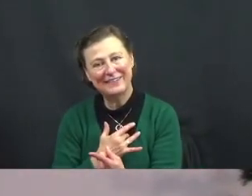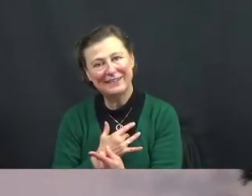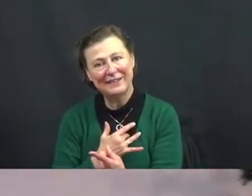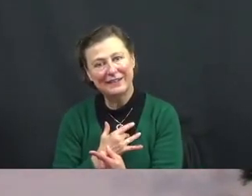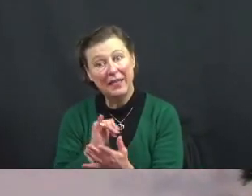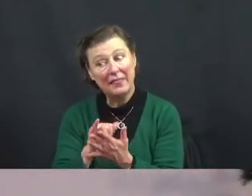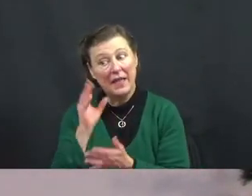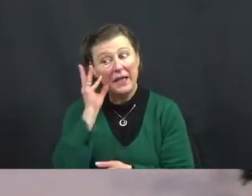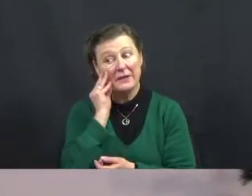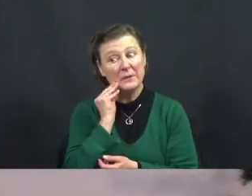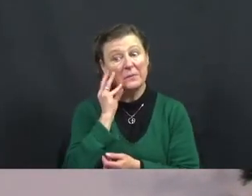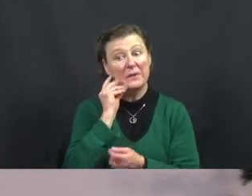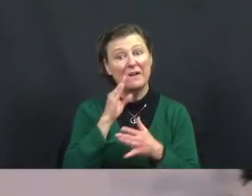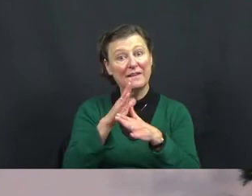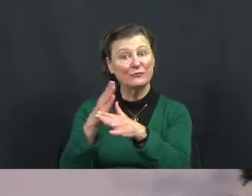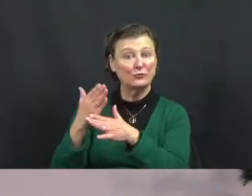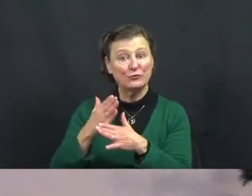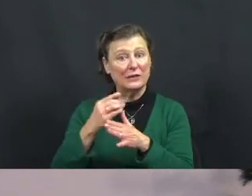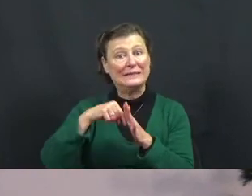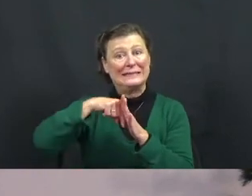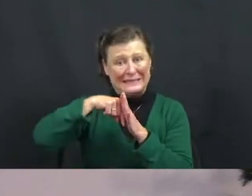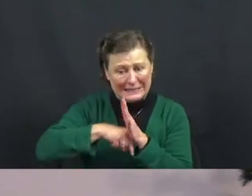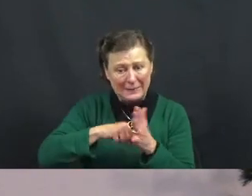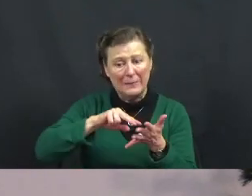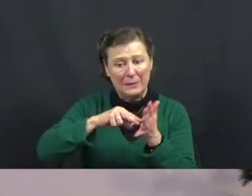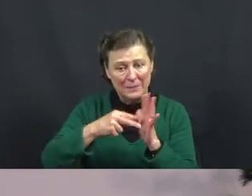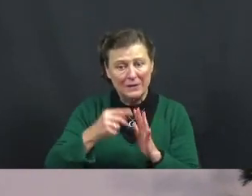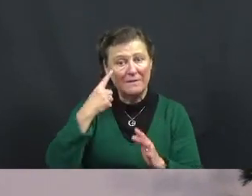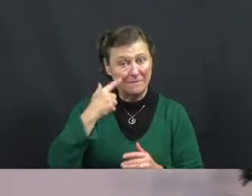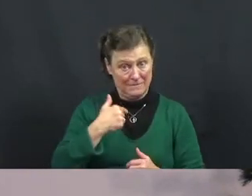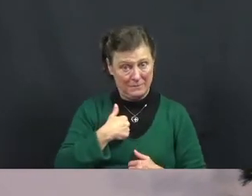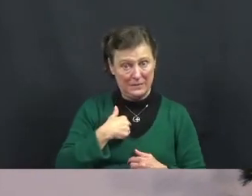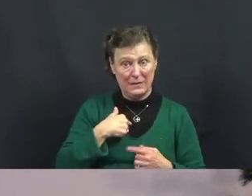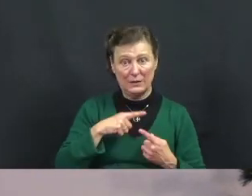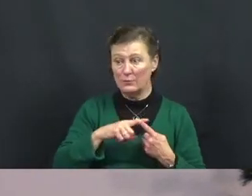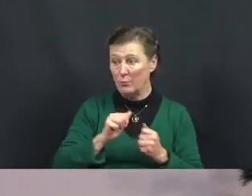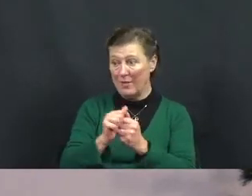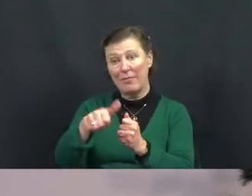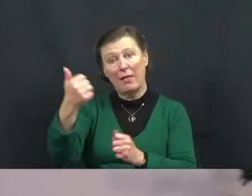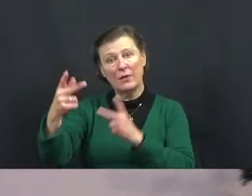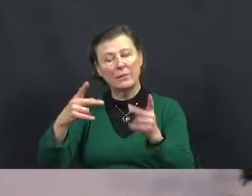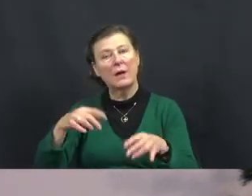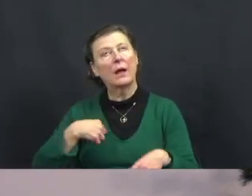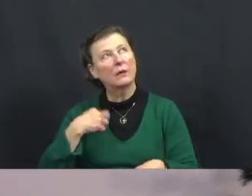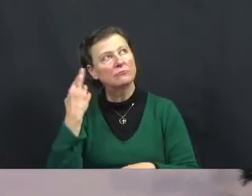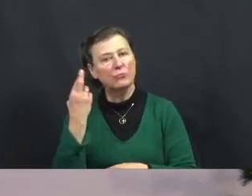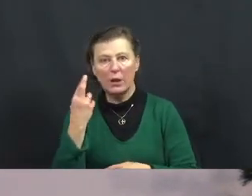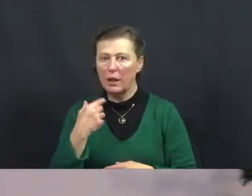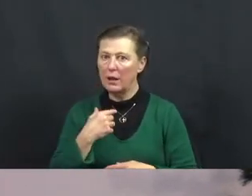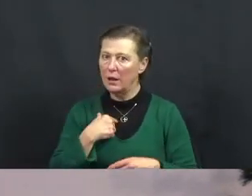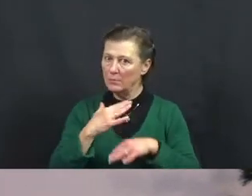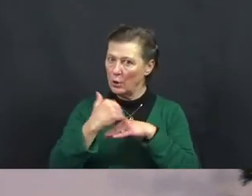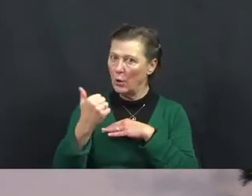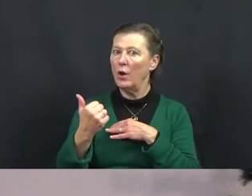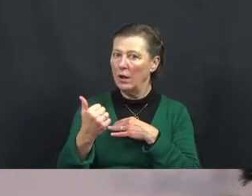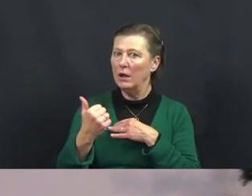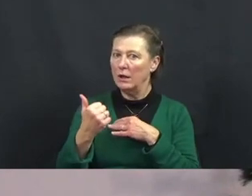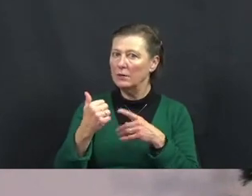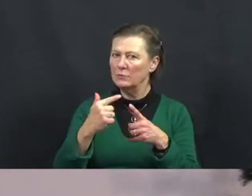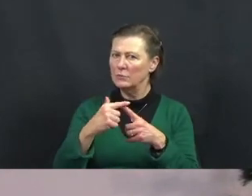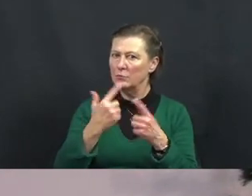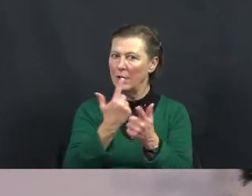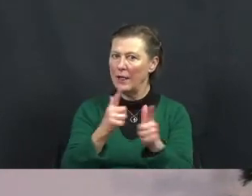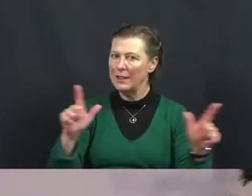This experience of sharing what's deeply meaningful to me with others led me to realize that I was being called to a